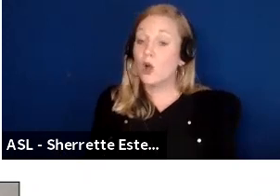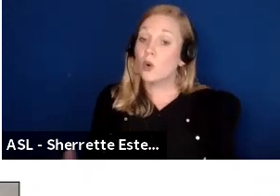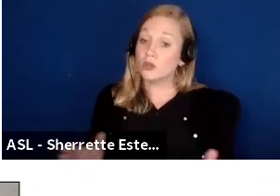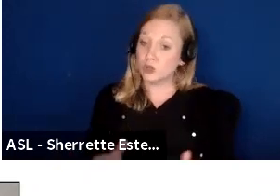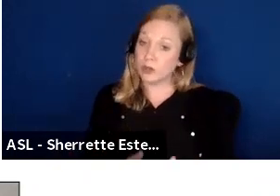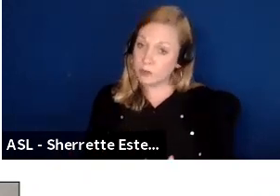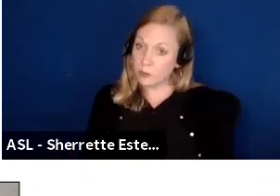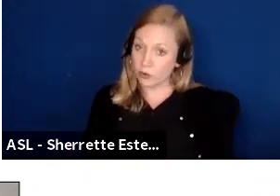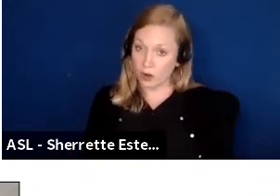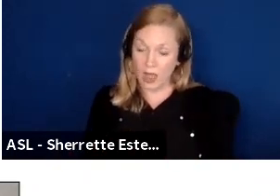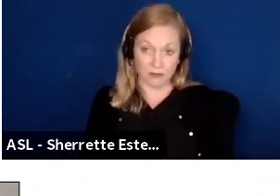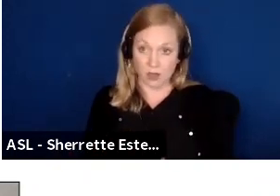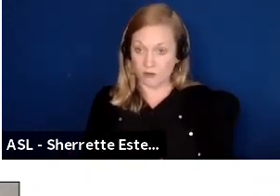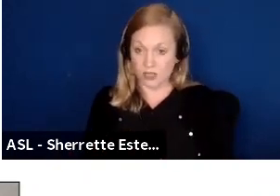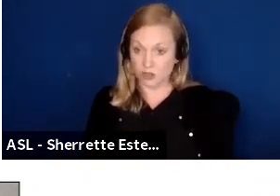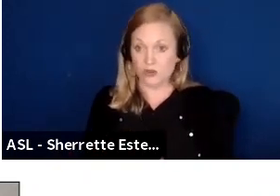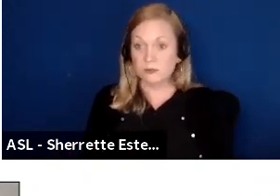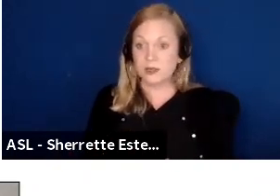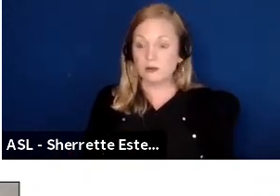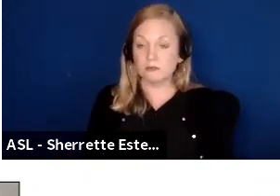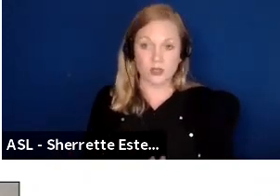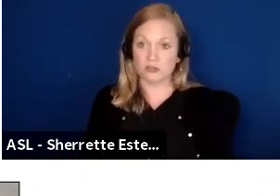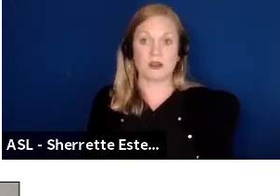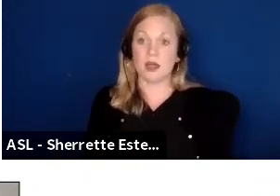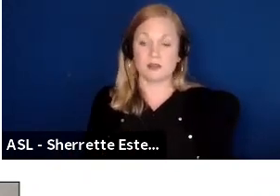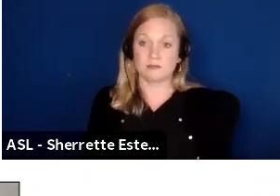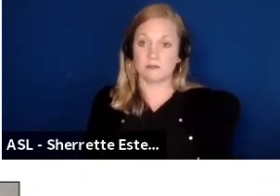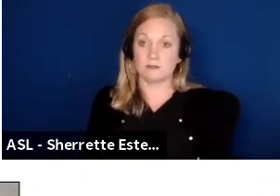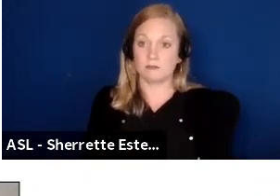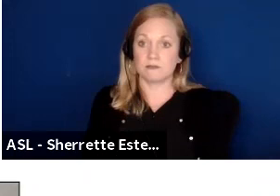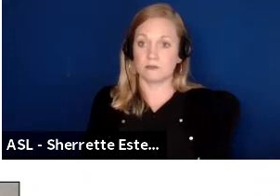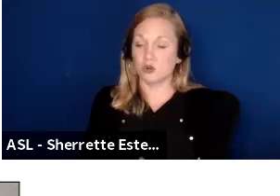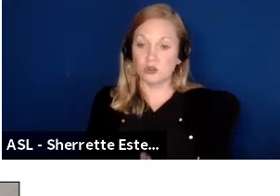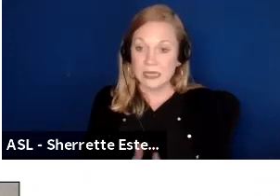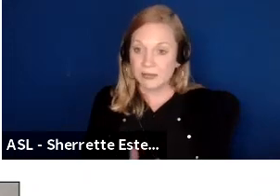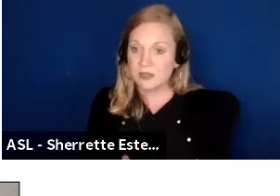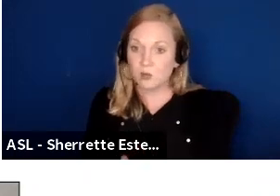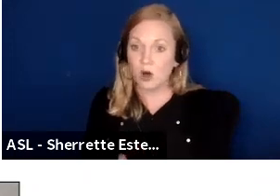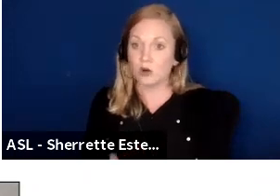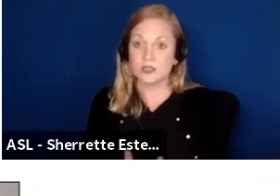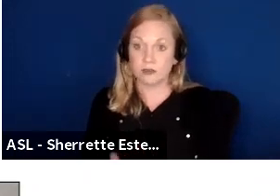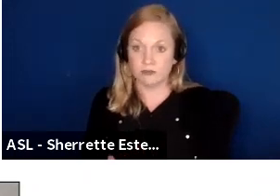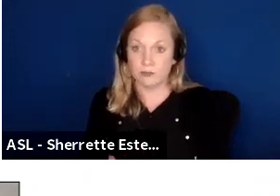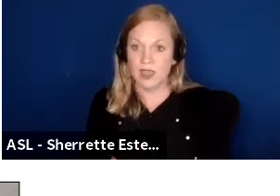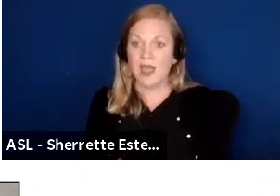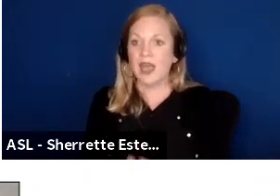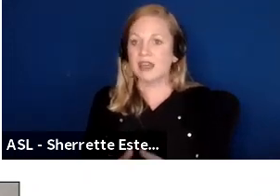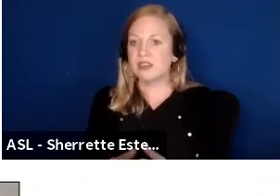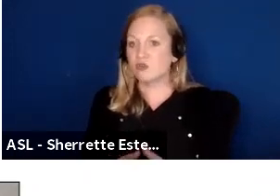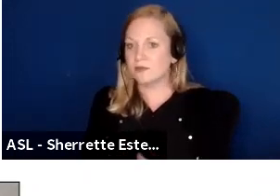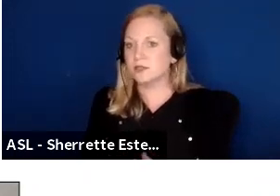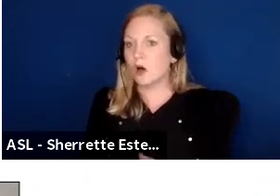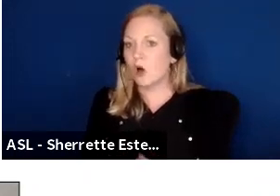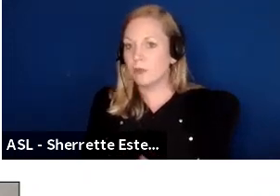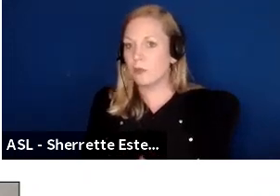barriers. When two hearing people are having a conversation, they're simply looking straight ahead. They're looking at the sidewalk or what's in front of them. And I think